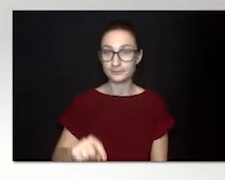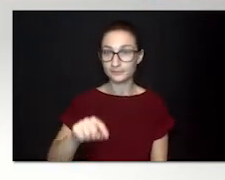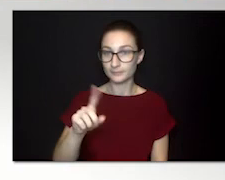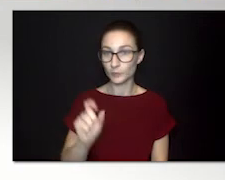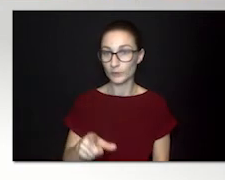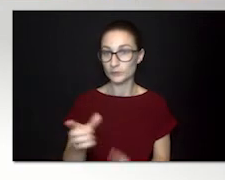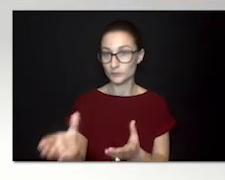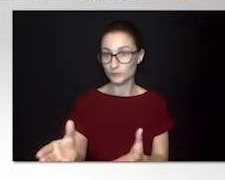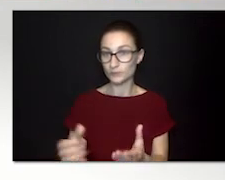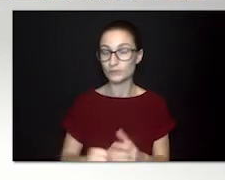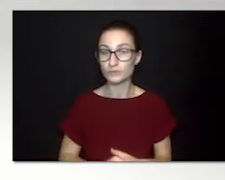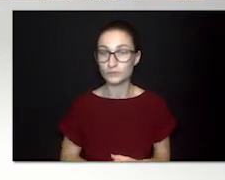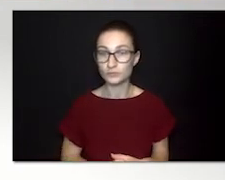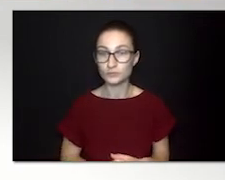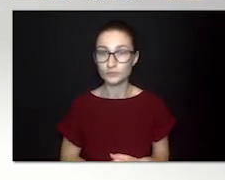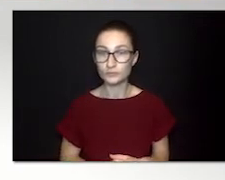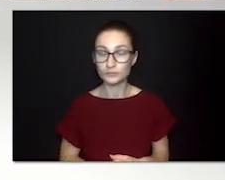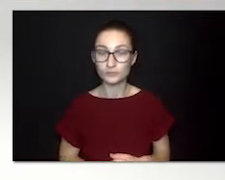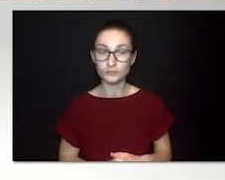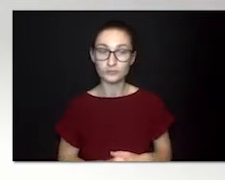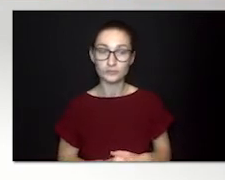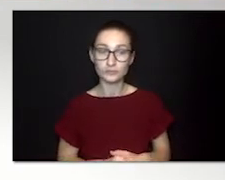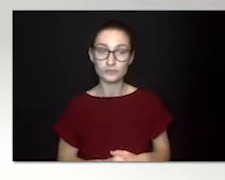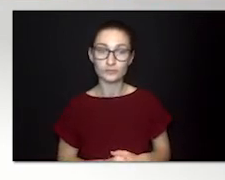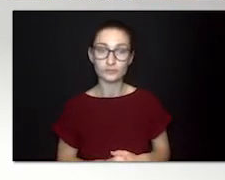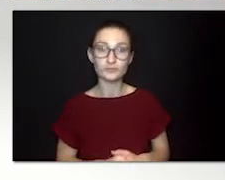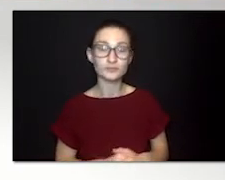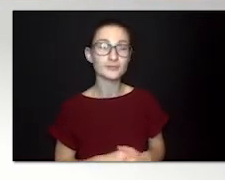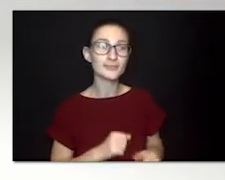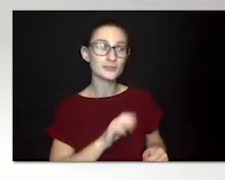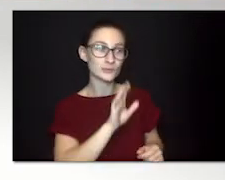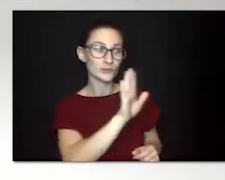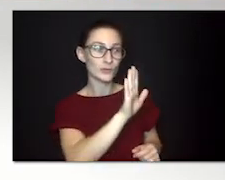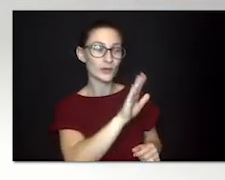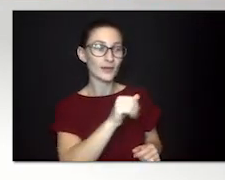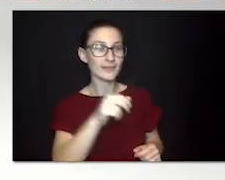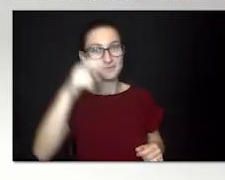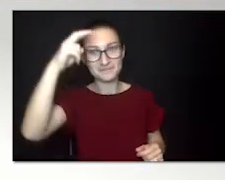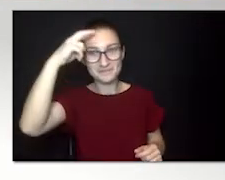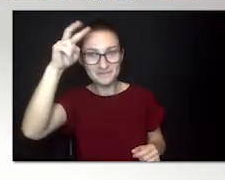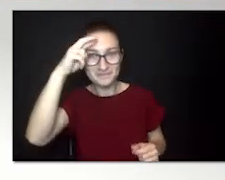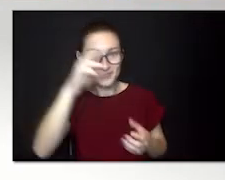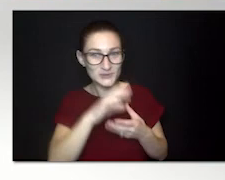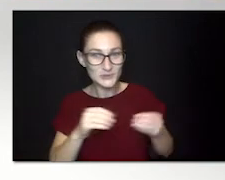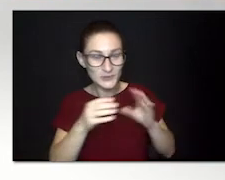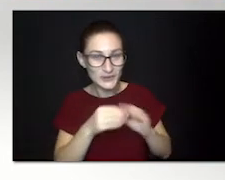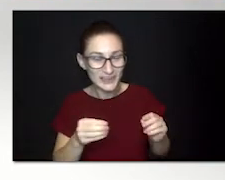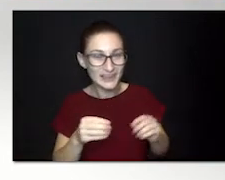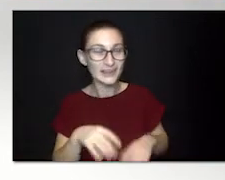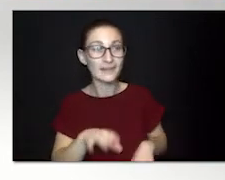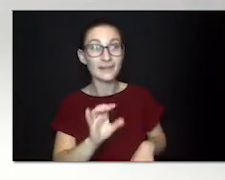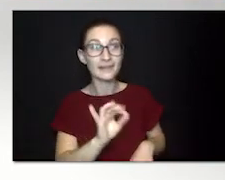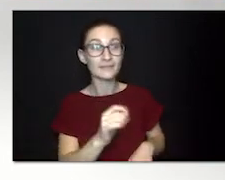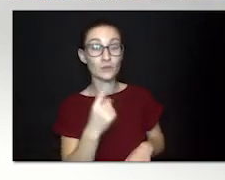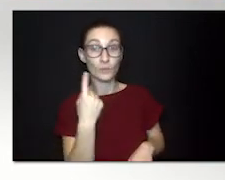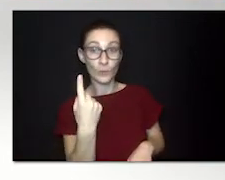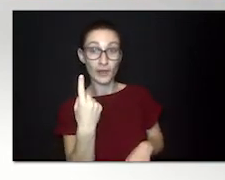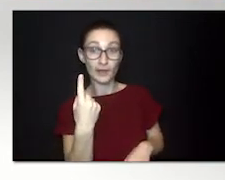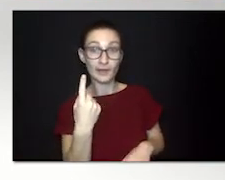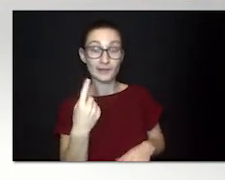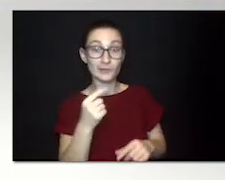Did we? yeah. So Okay. back to your thing with the two. If they, your Cancun story, but say you only have the one